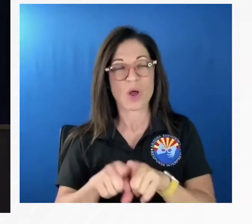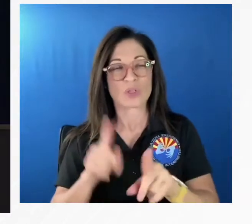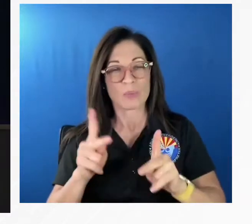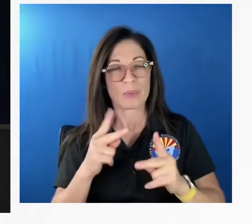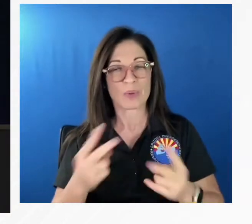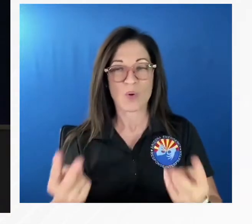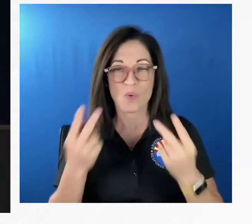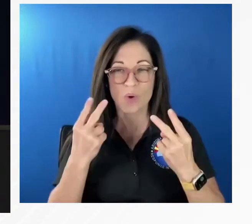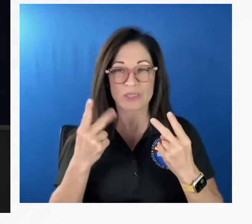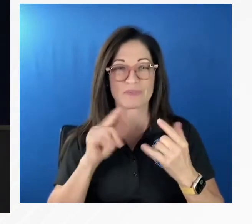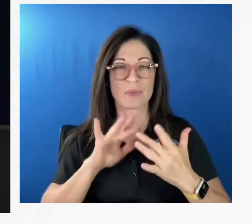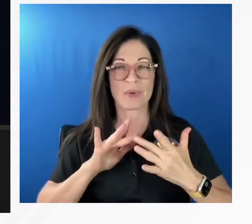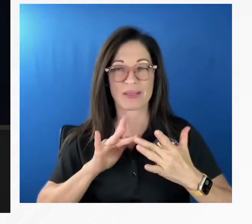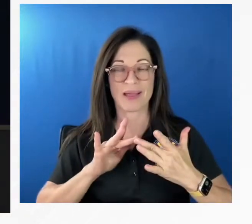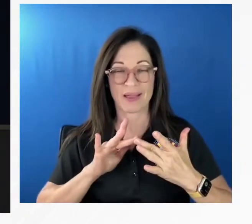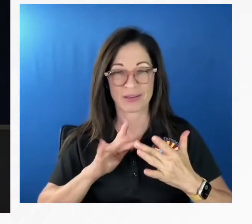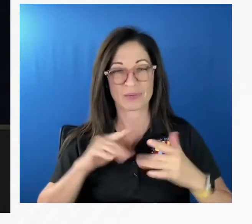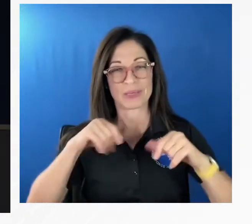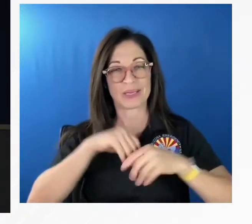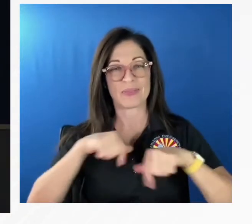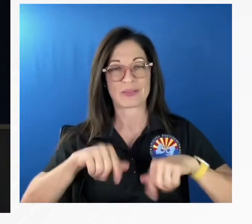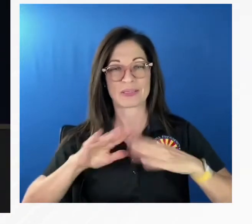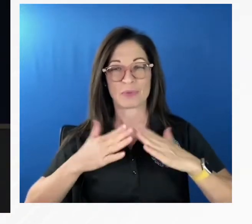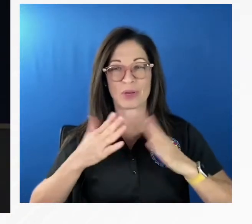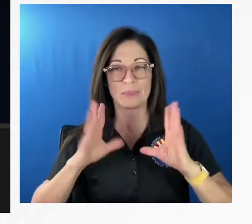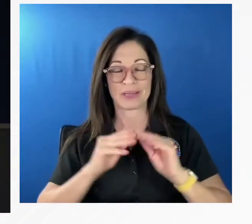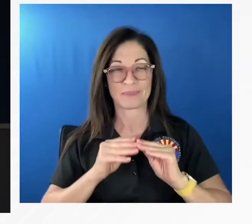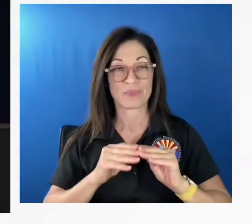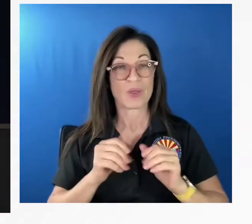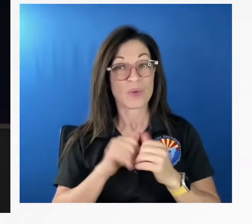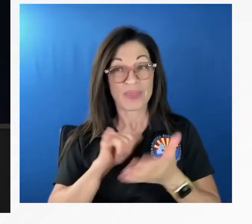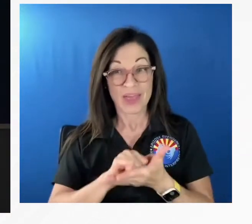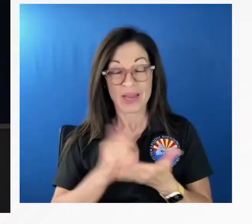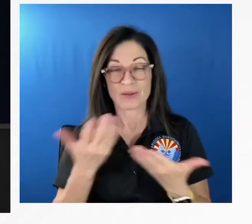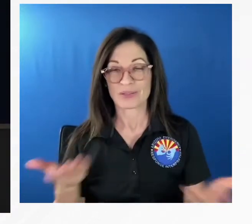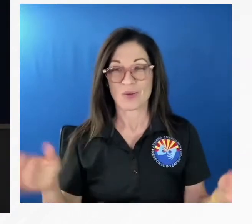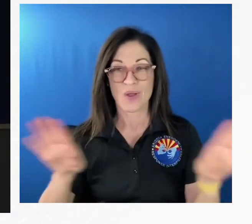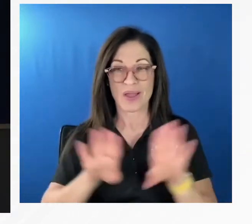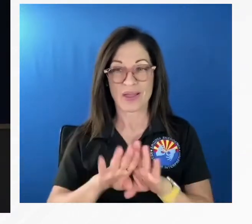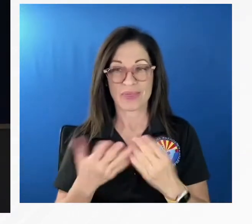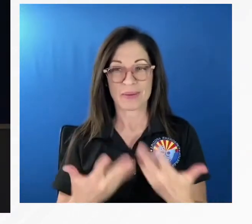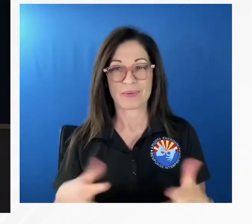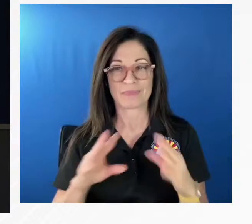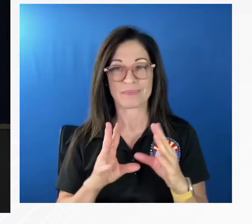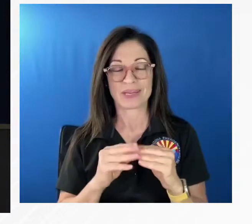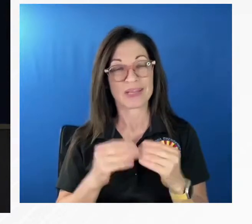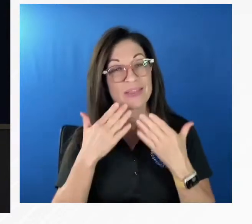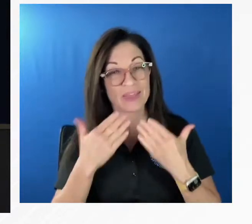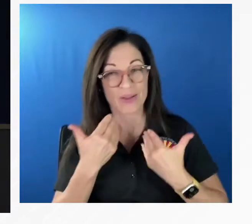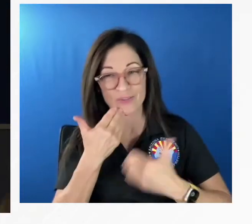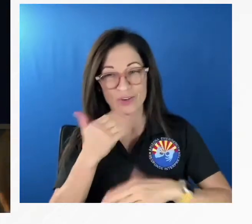online, for being on this community meeting. And with that, I'd like to go ahead and close out the meeting. Thank you and have a good evening.